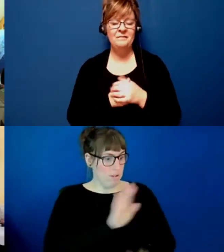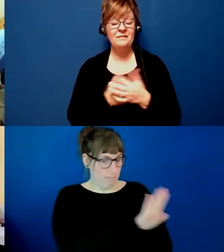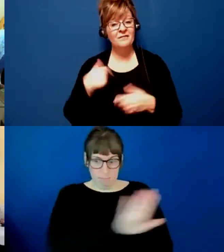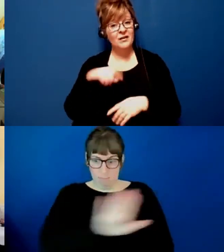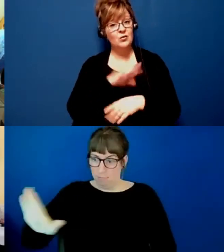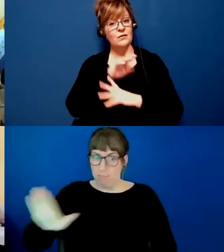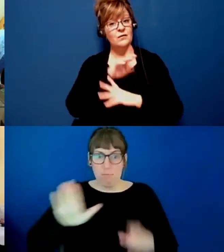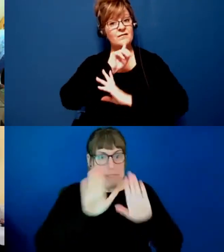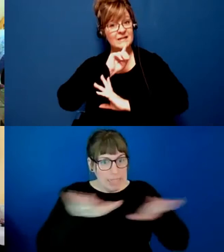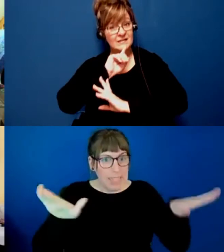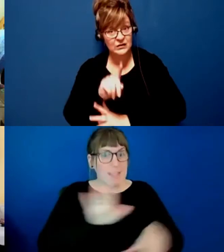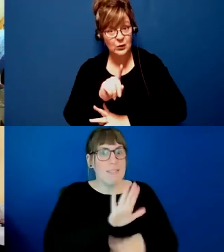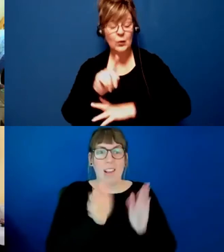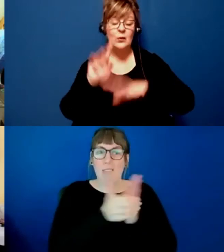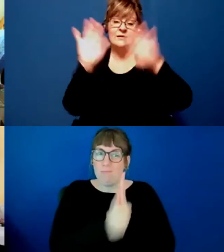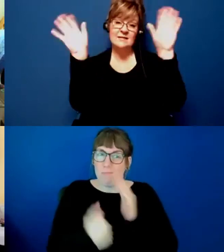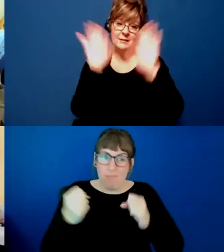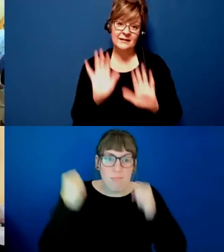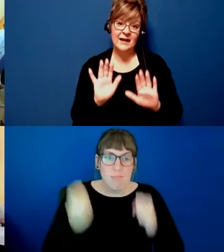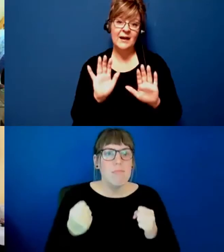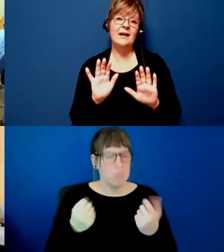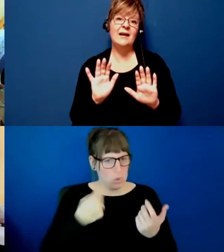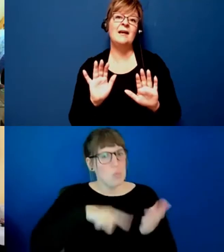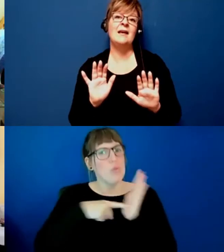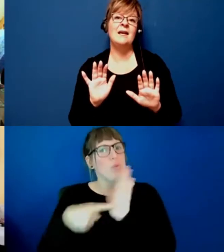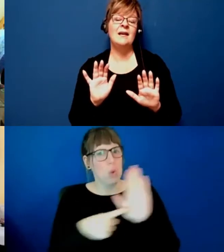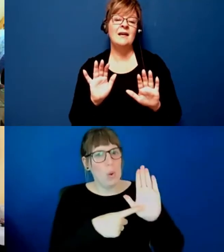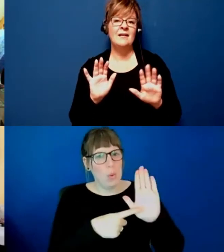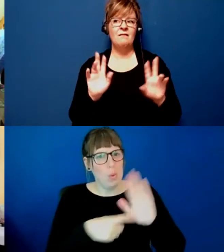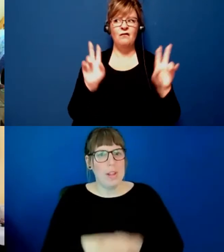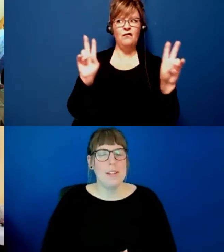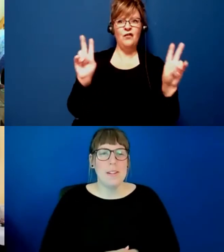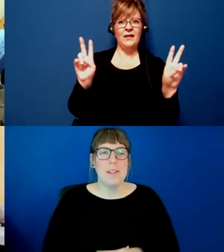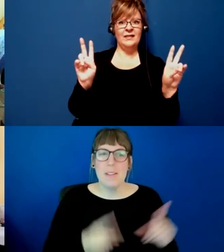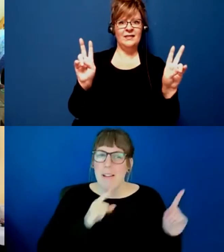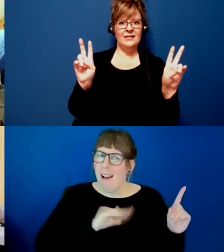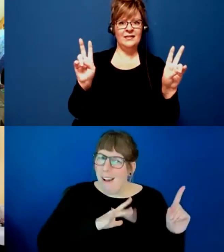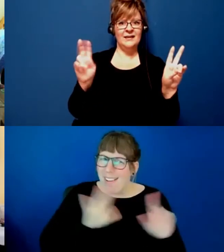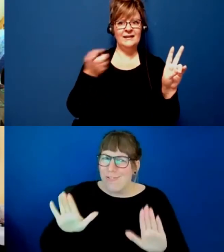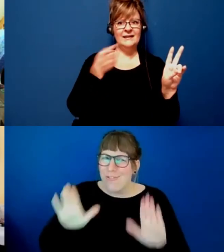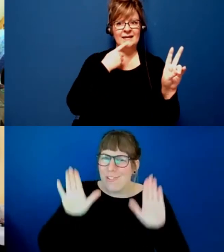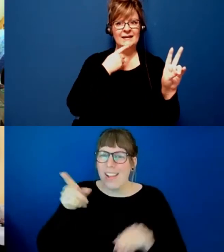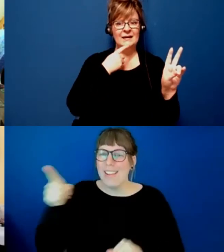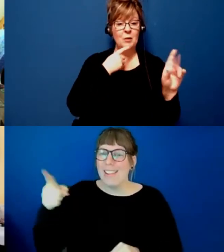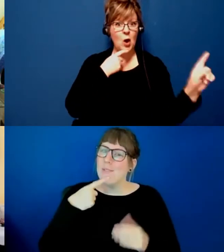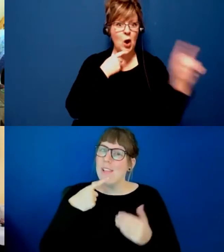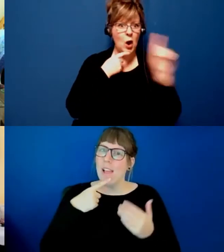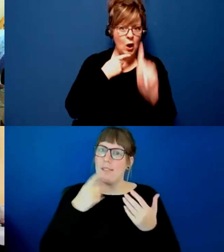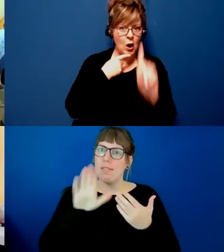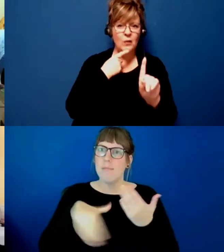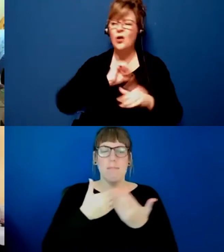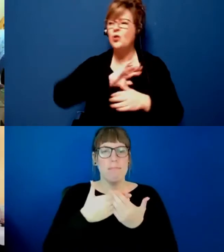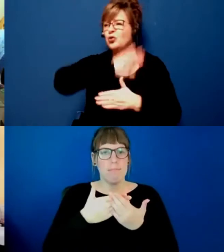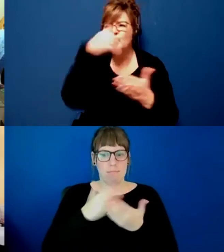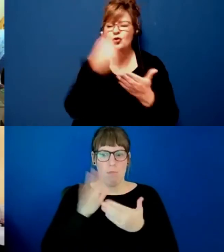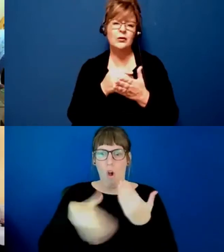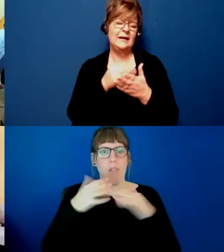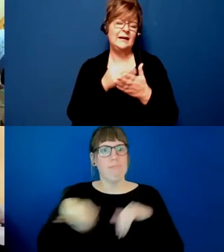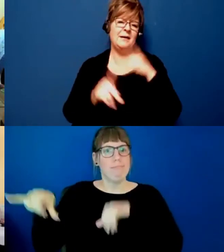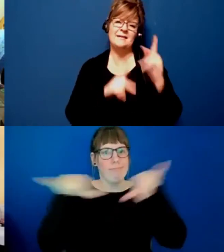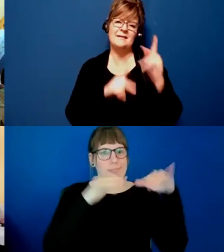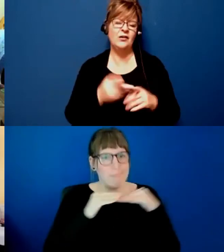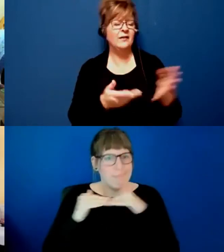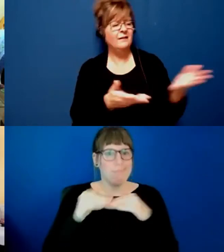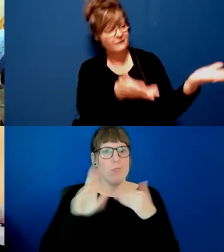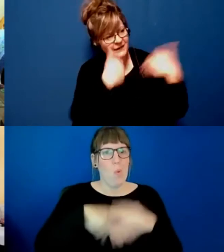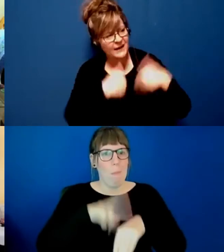individual singer, regardless of what their abilities are. Yeah, I really love that, especially as you said, the normalization of it. Because